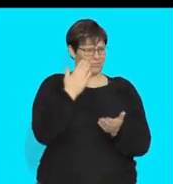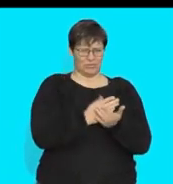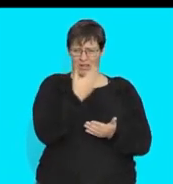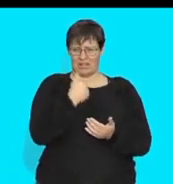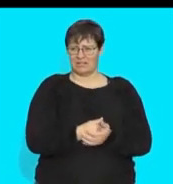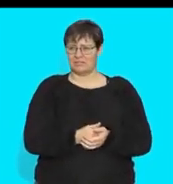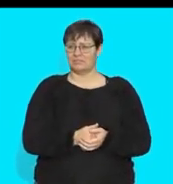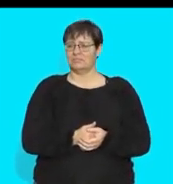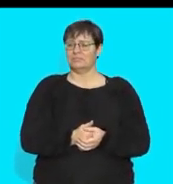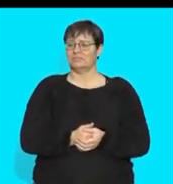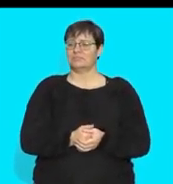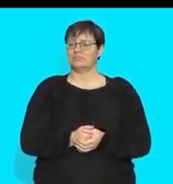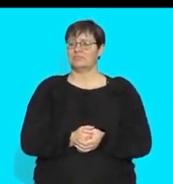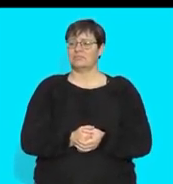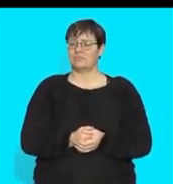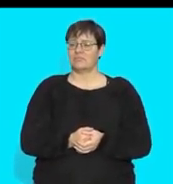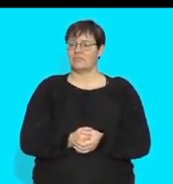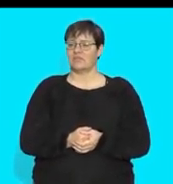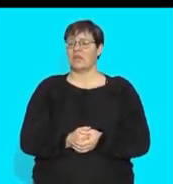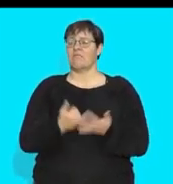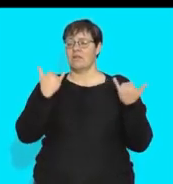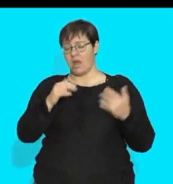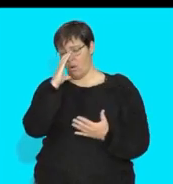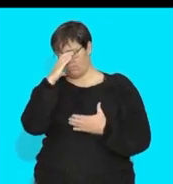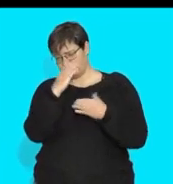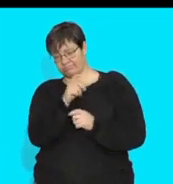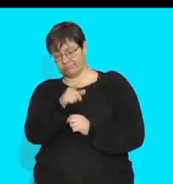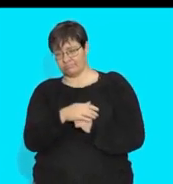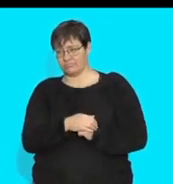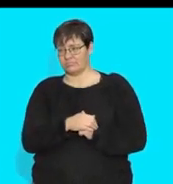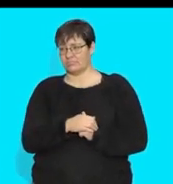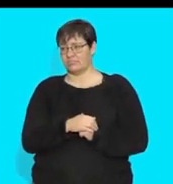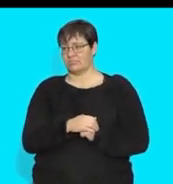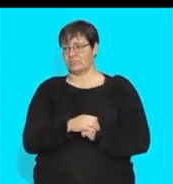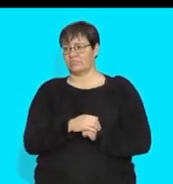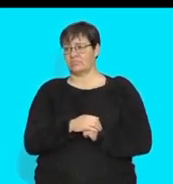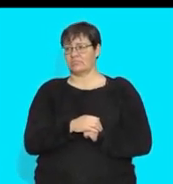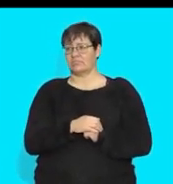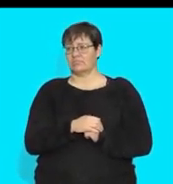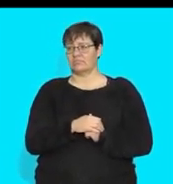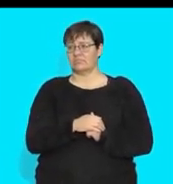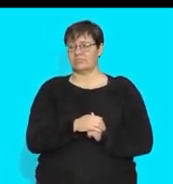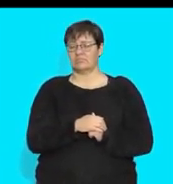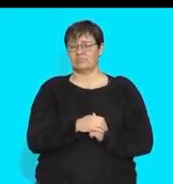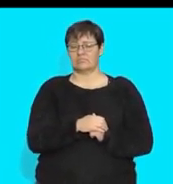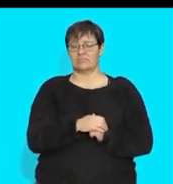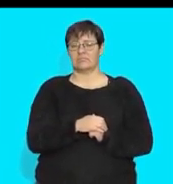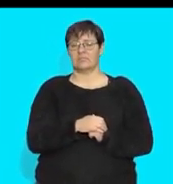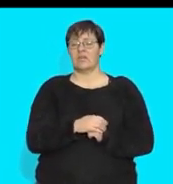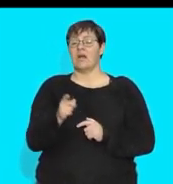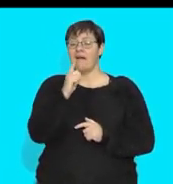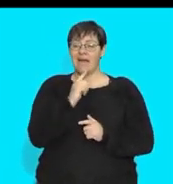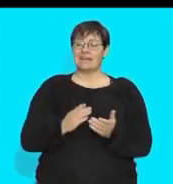spell diaphragm. Right, now we've got to look quite carefully here because it's got to do with breathing.